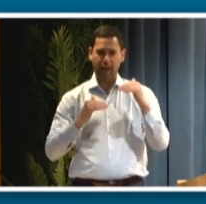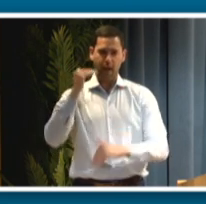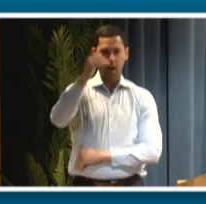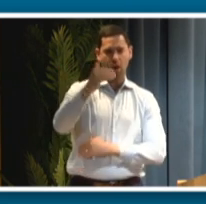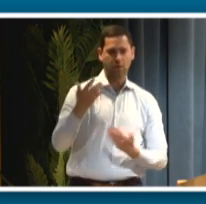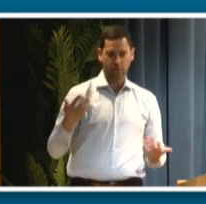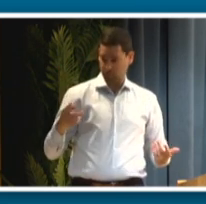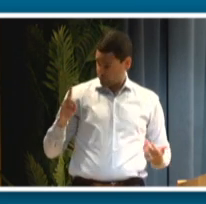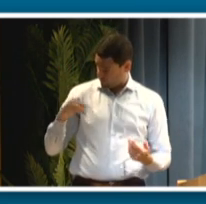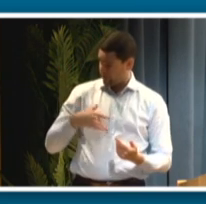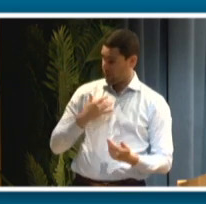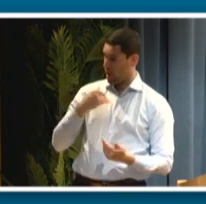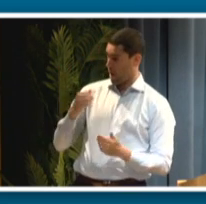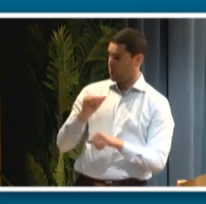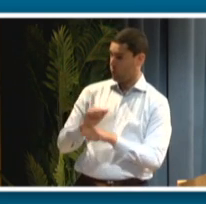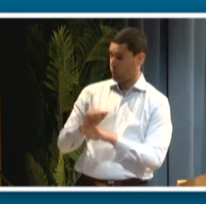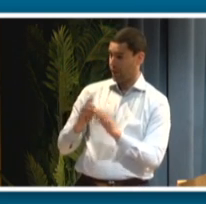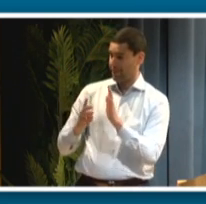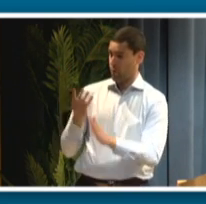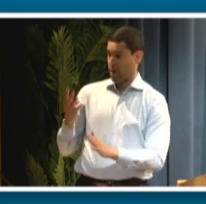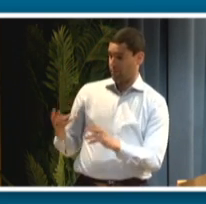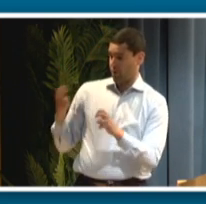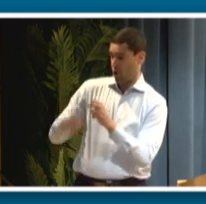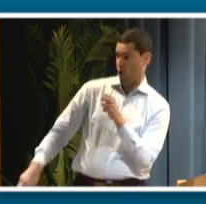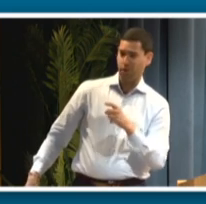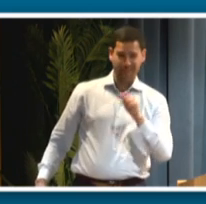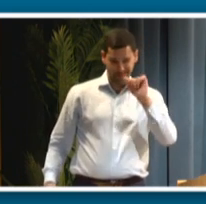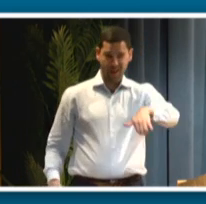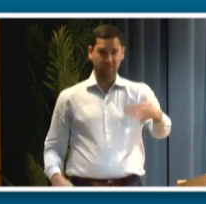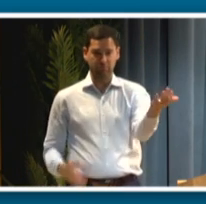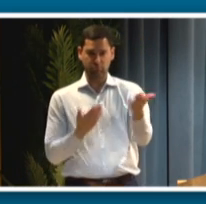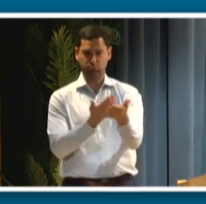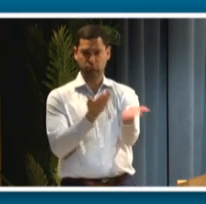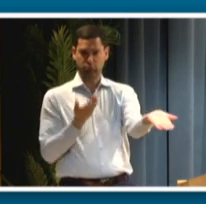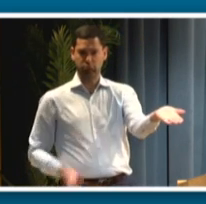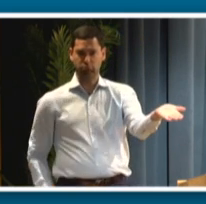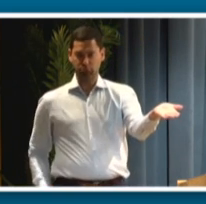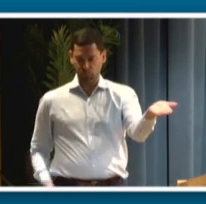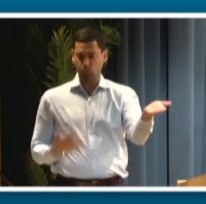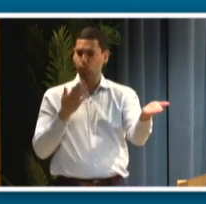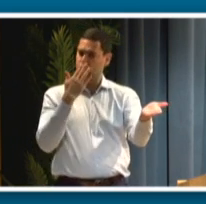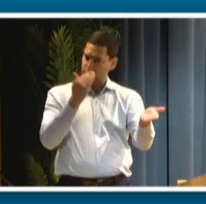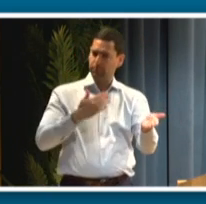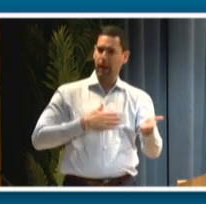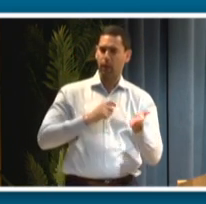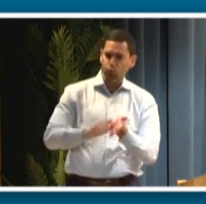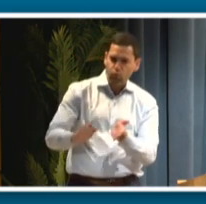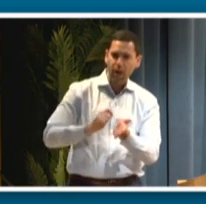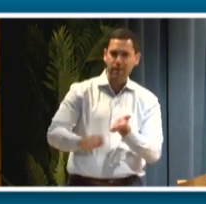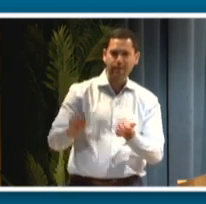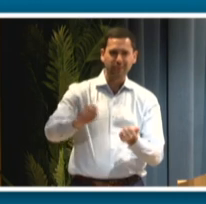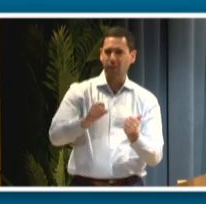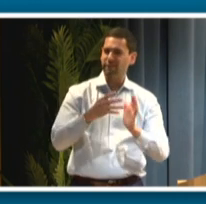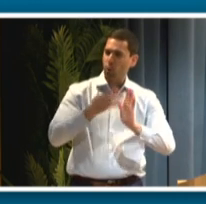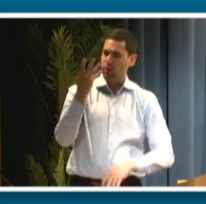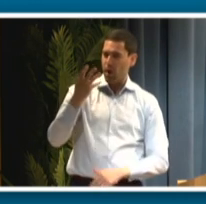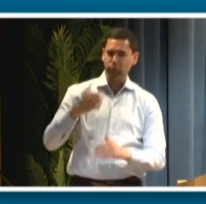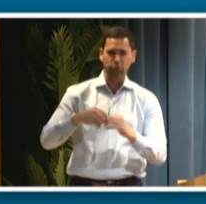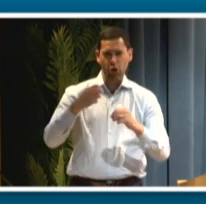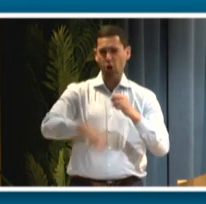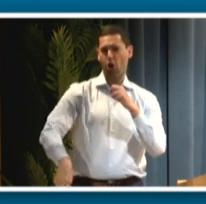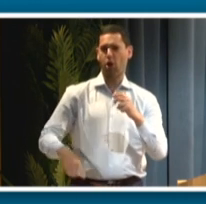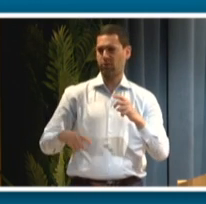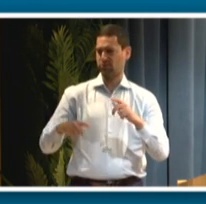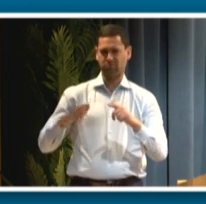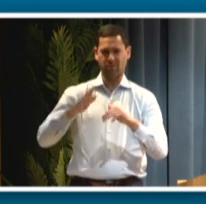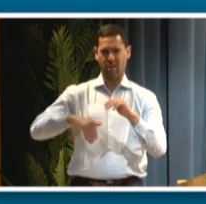like you're working four times as hard? That's what you've seen. Yeah. Right? That's what it is. Yeah. Right? Four times as hard than all my colleagues. That's what it is. That's what it is, right?